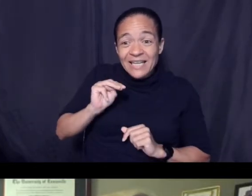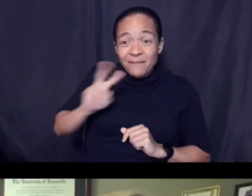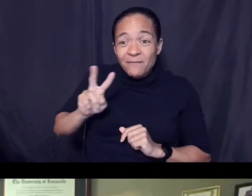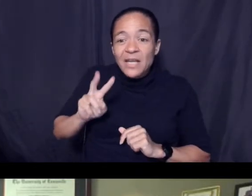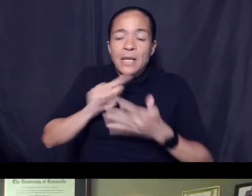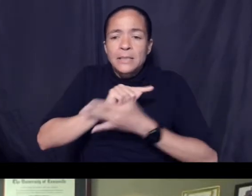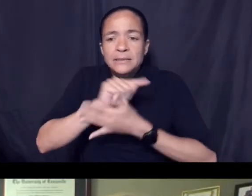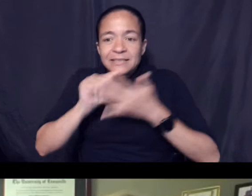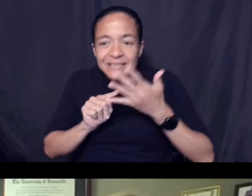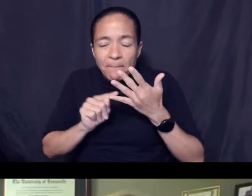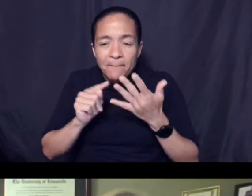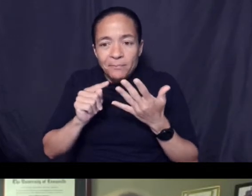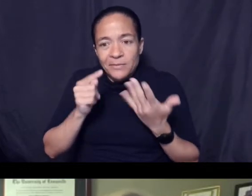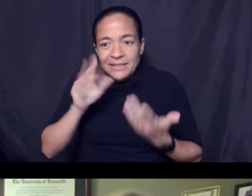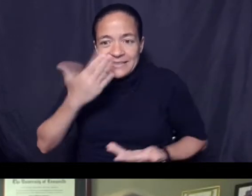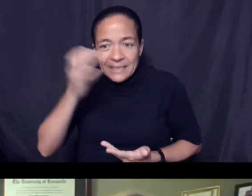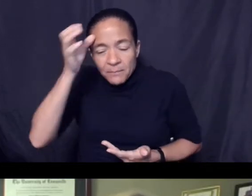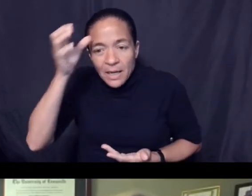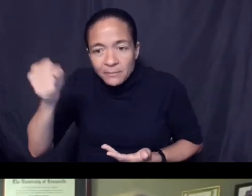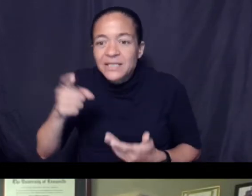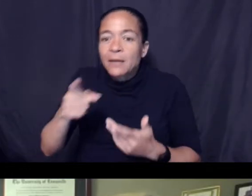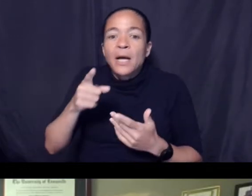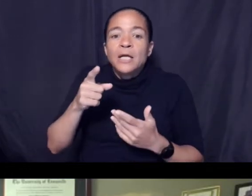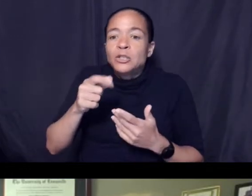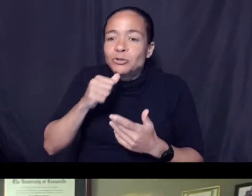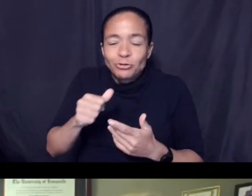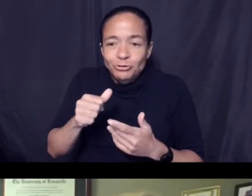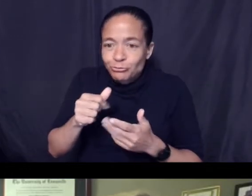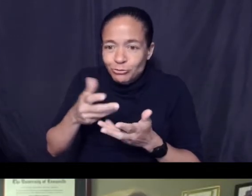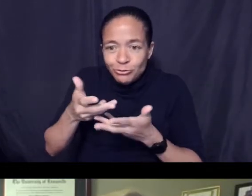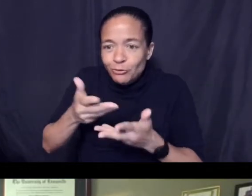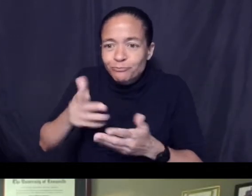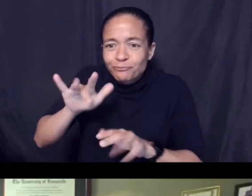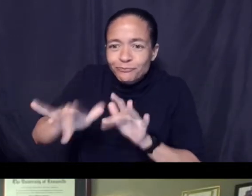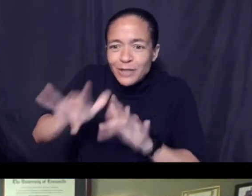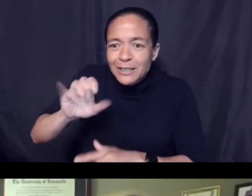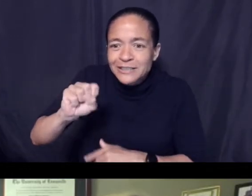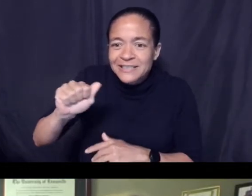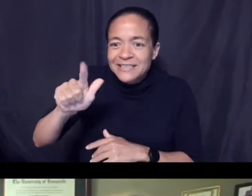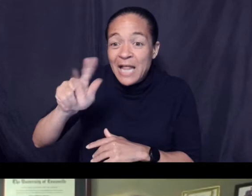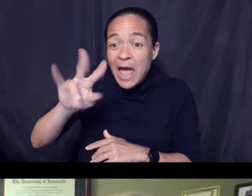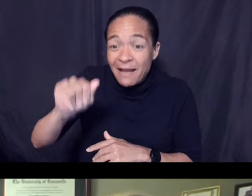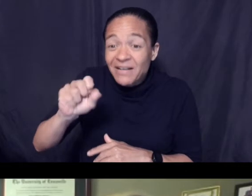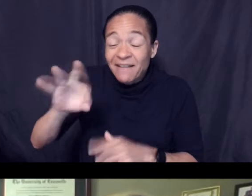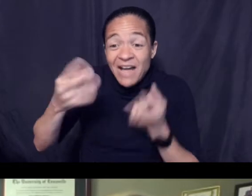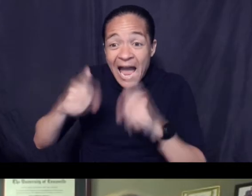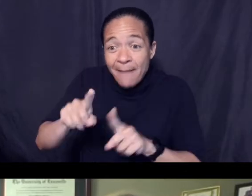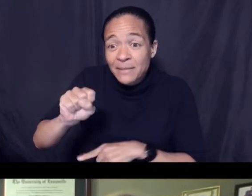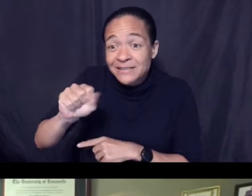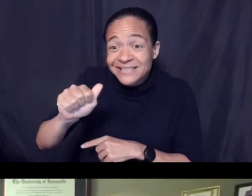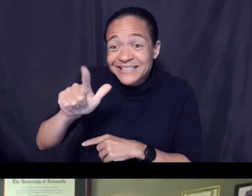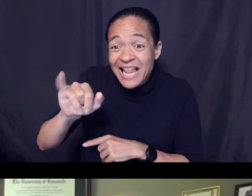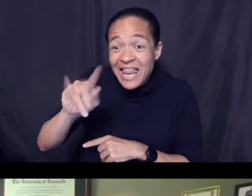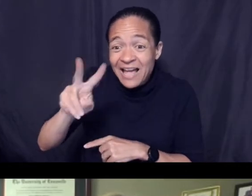avoid direct contact with saliva of children under the age of 6, to wash your hands after contact. There are a